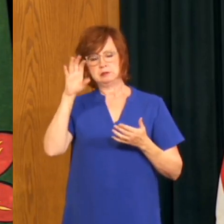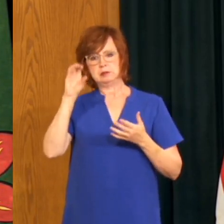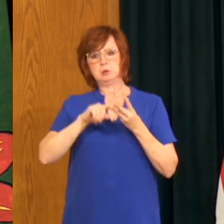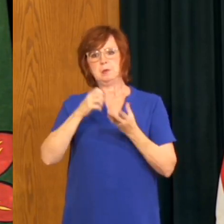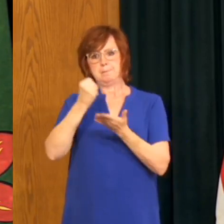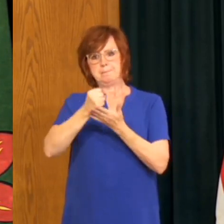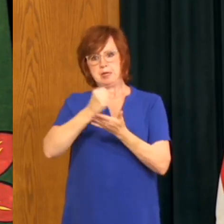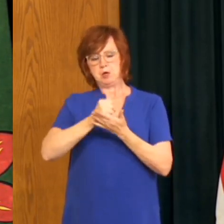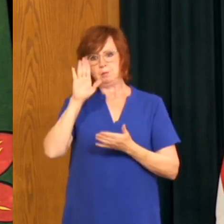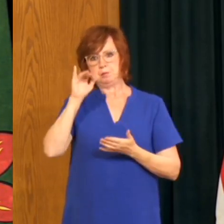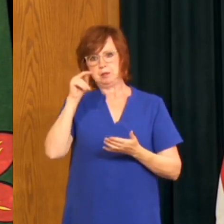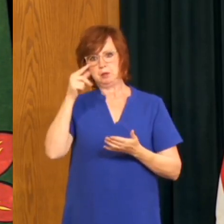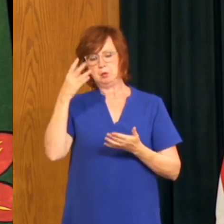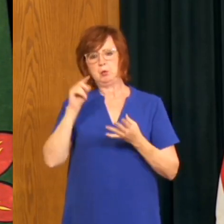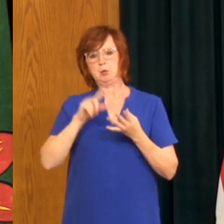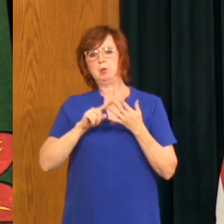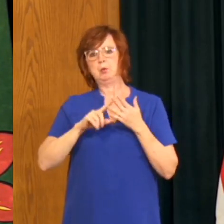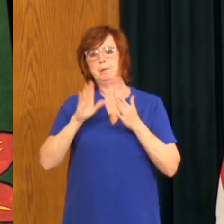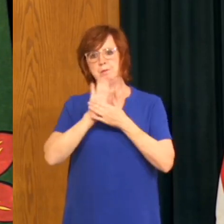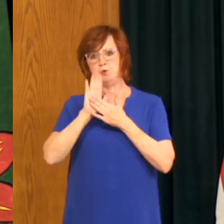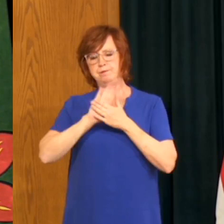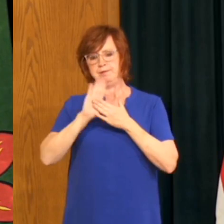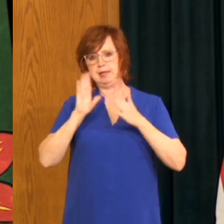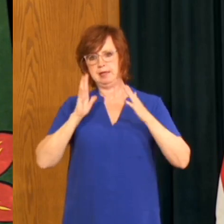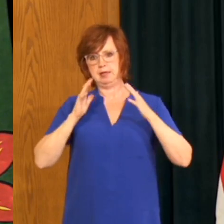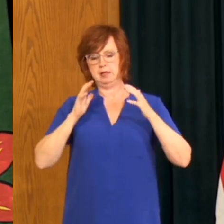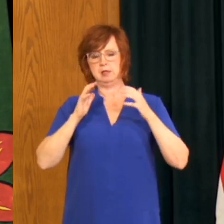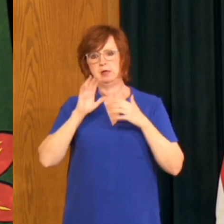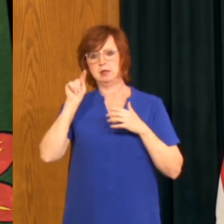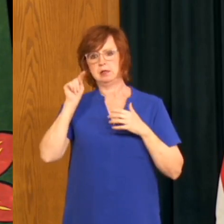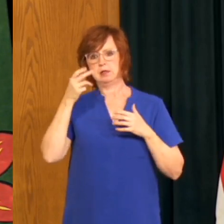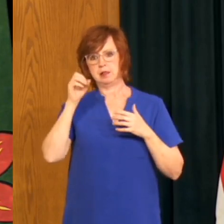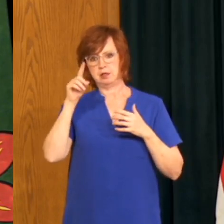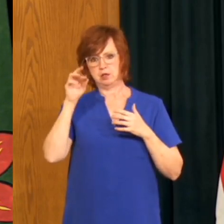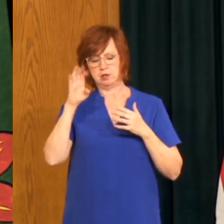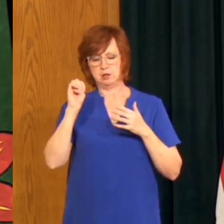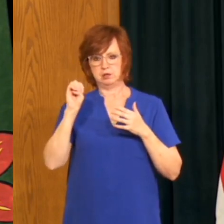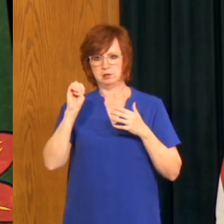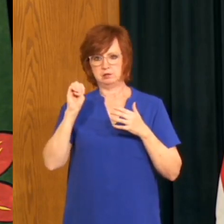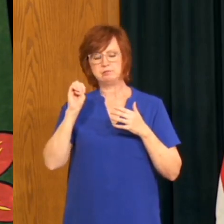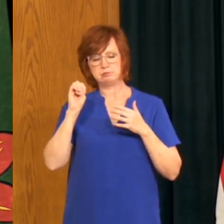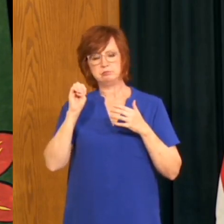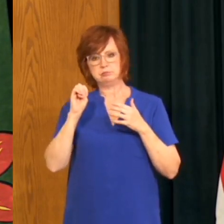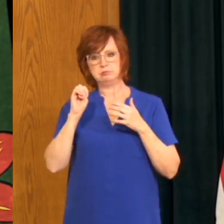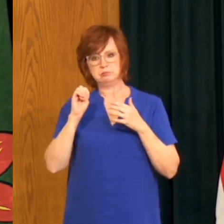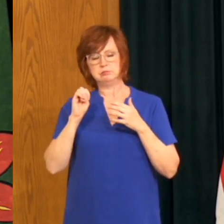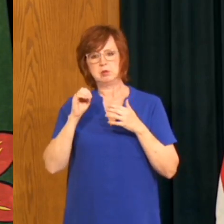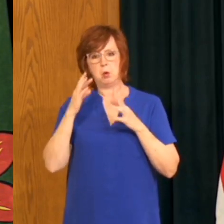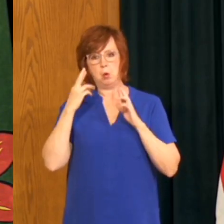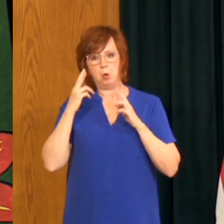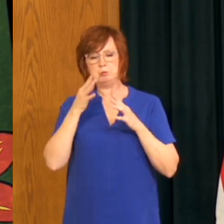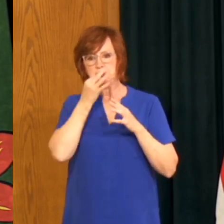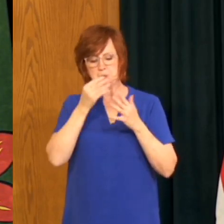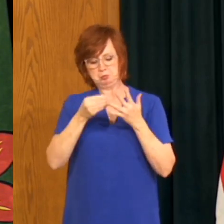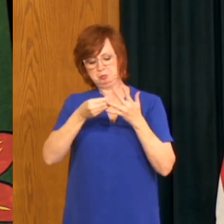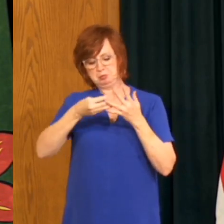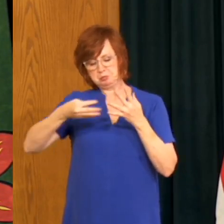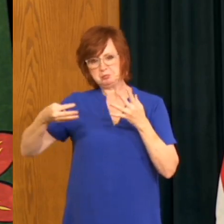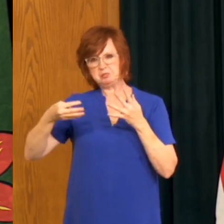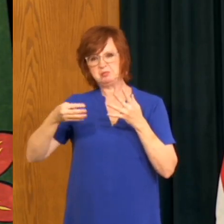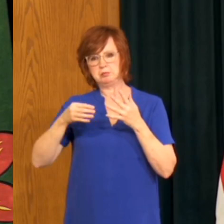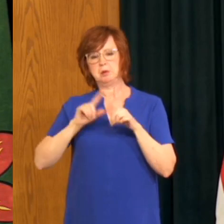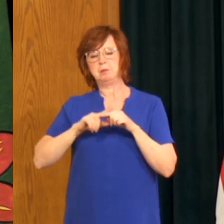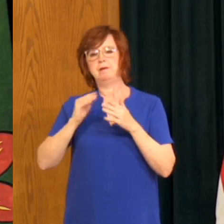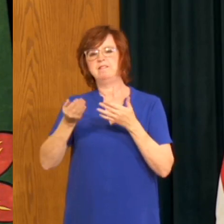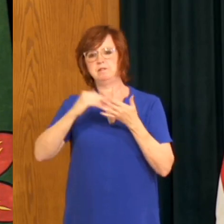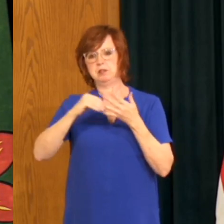Today, the vast majority of businesses can open, and it is our hope that the economic activity will increase, and many that have been unable to work